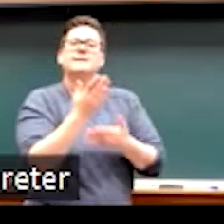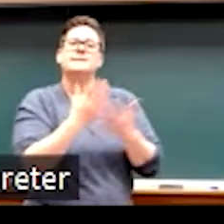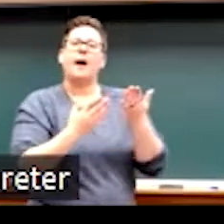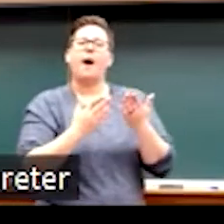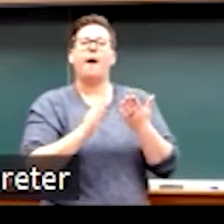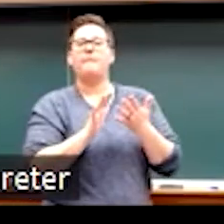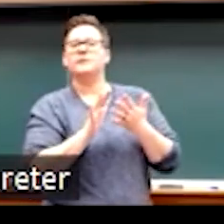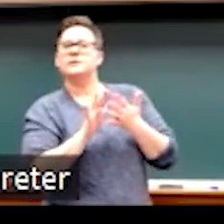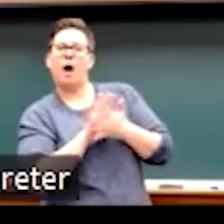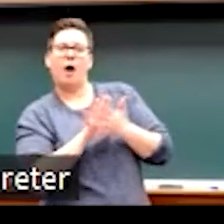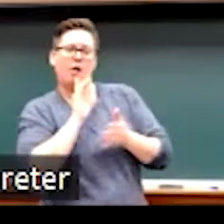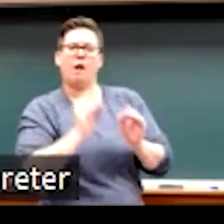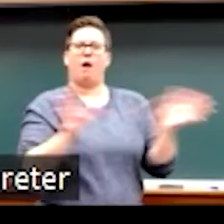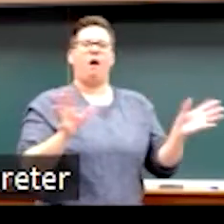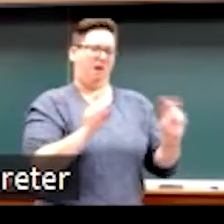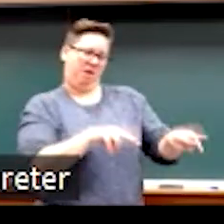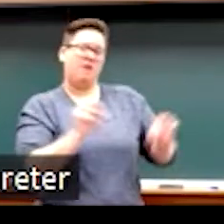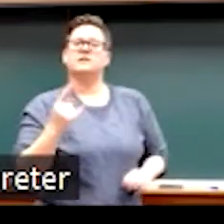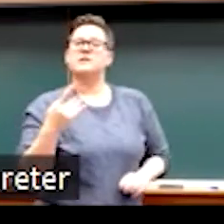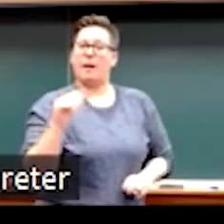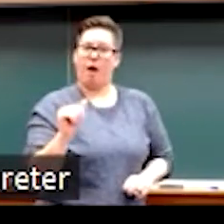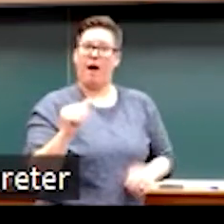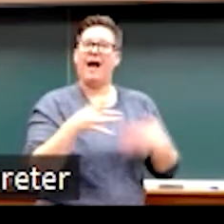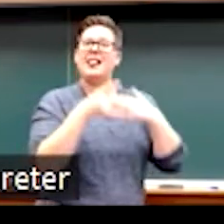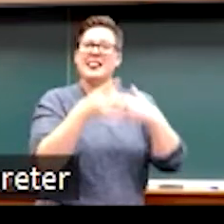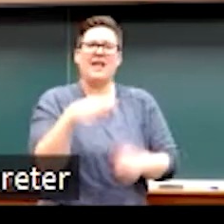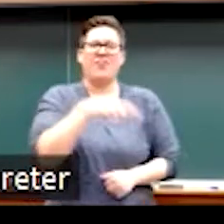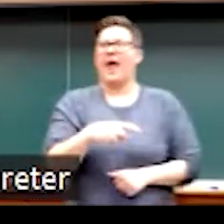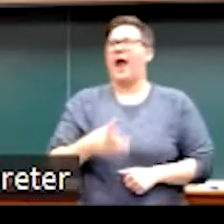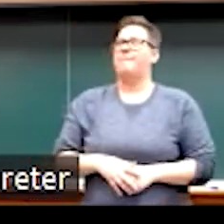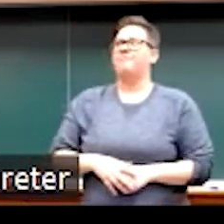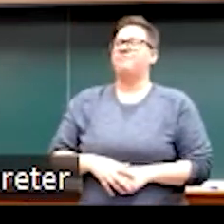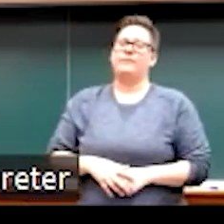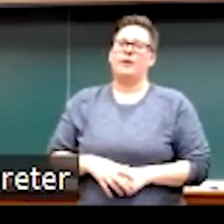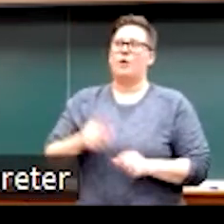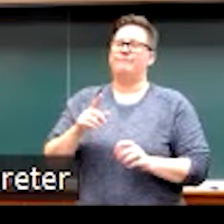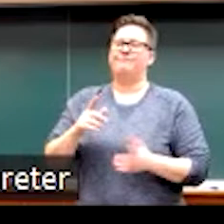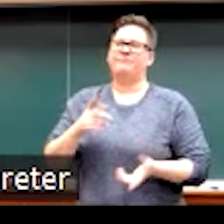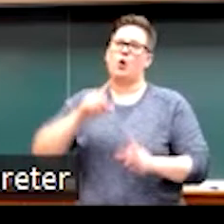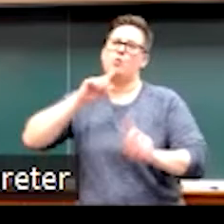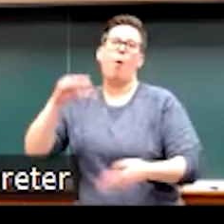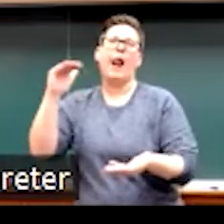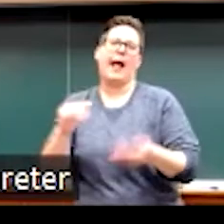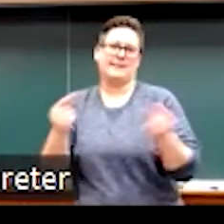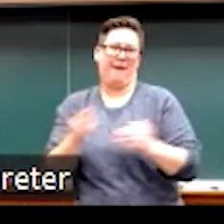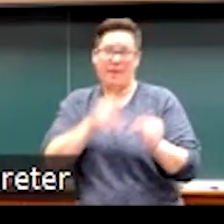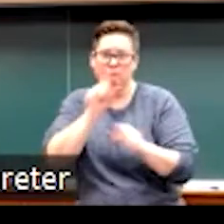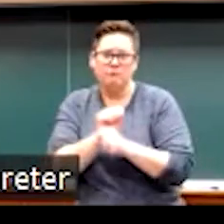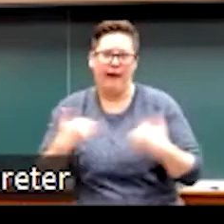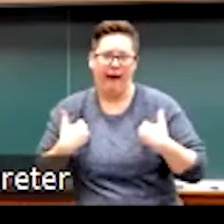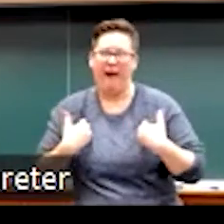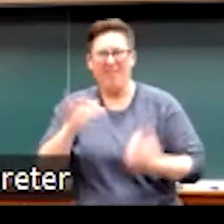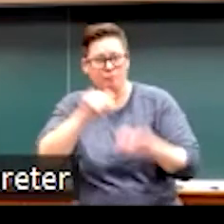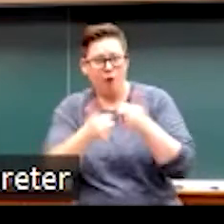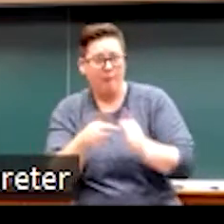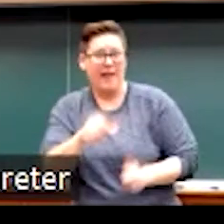overt stigmatization, which can actually lead to pain underreporting. And that's a problem because if people are not reporting